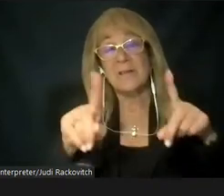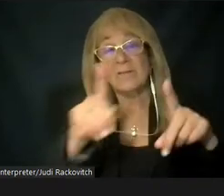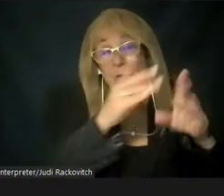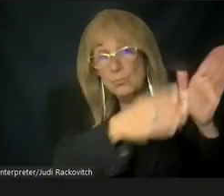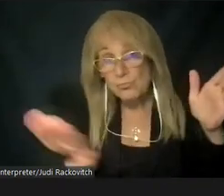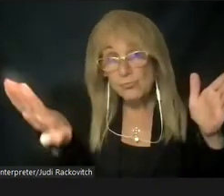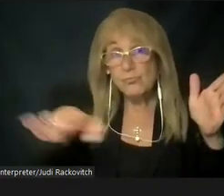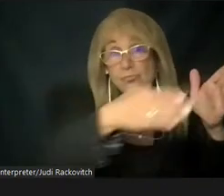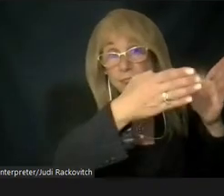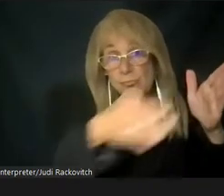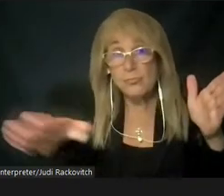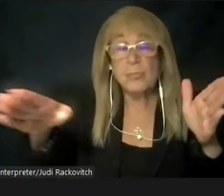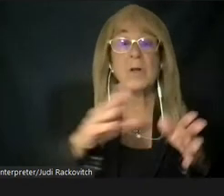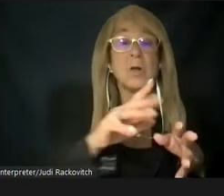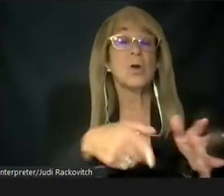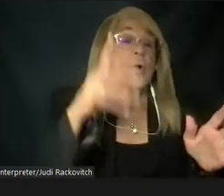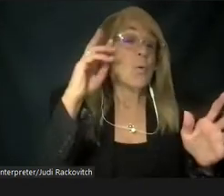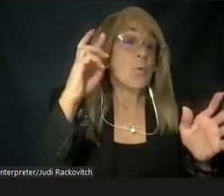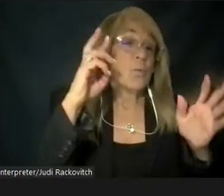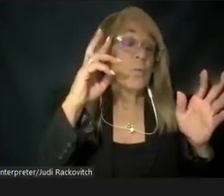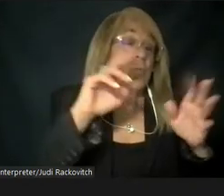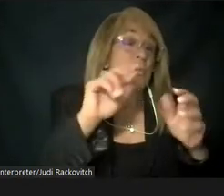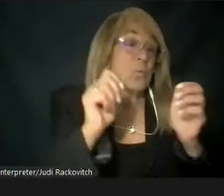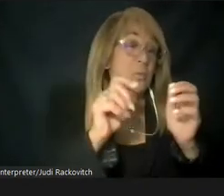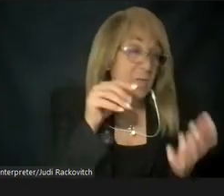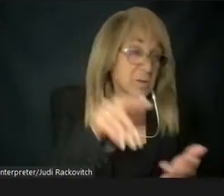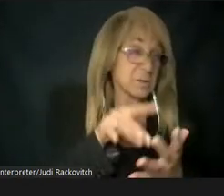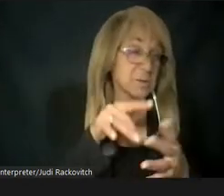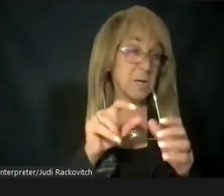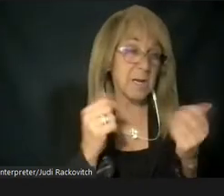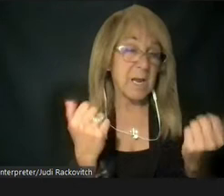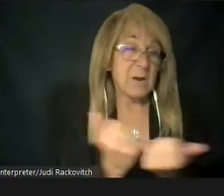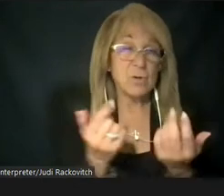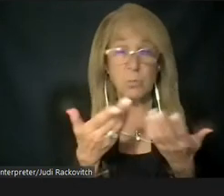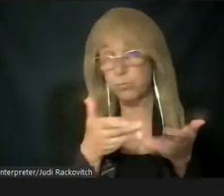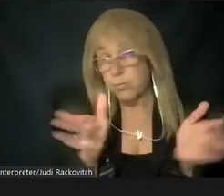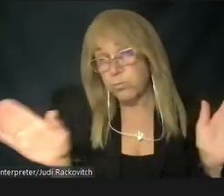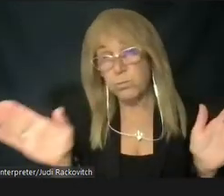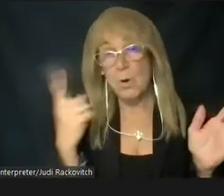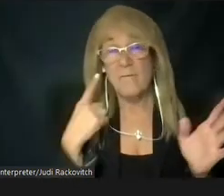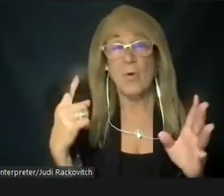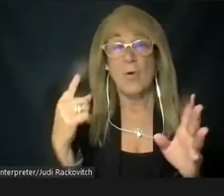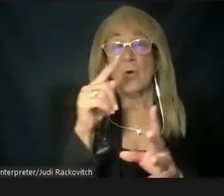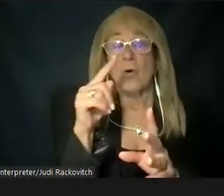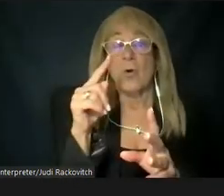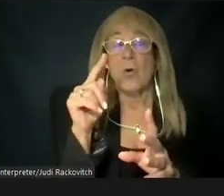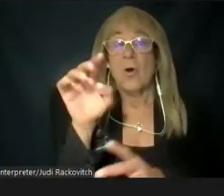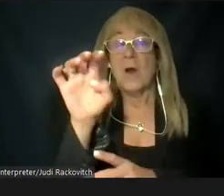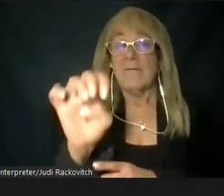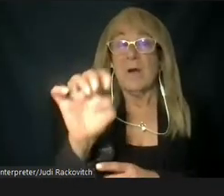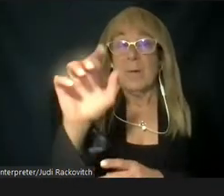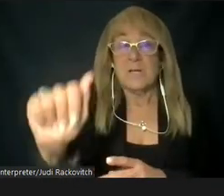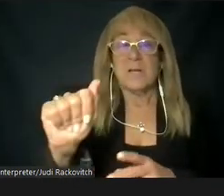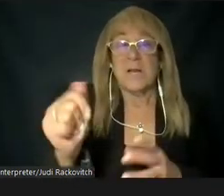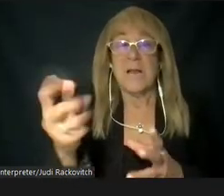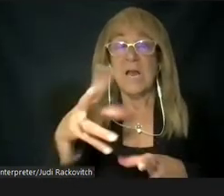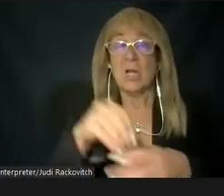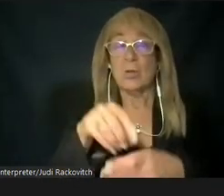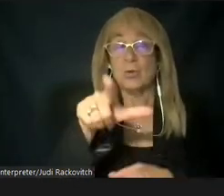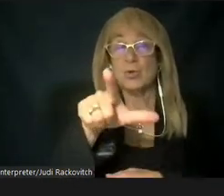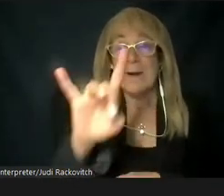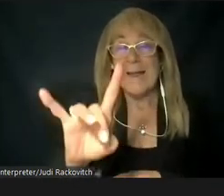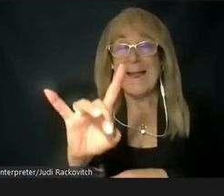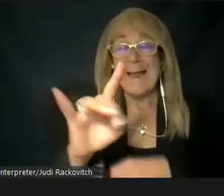With respect to the study areas, the broad study area for the environmental assessment includes a region of 28 counties